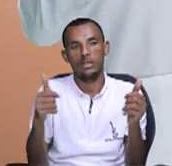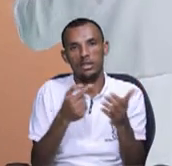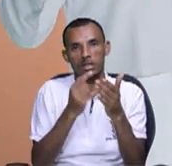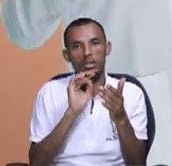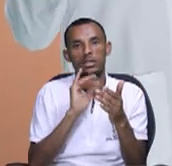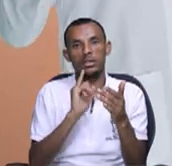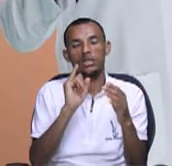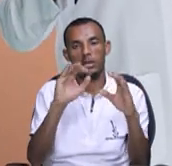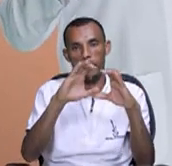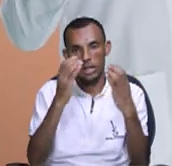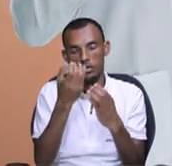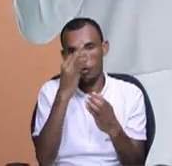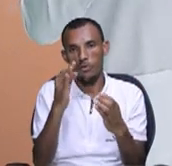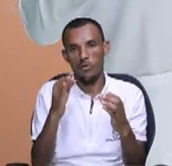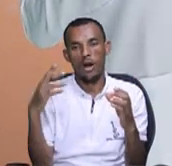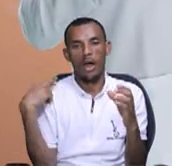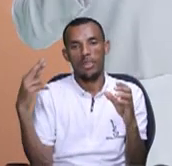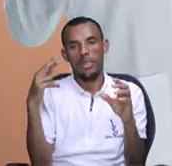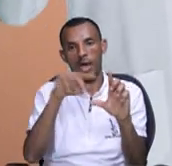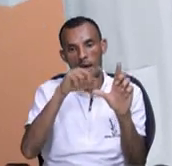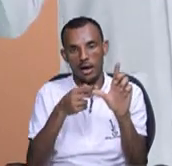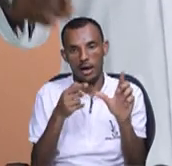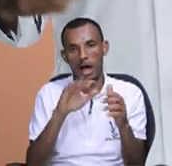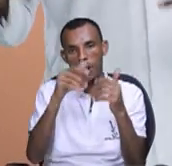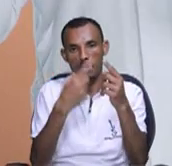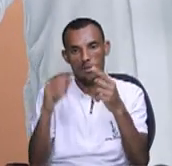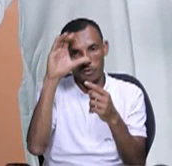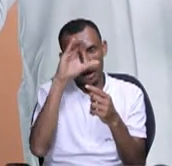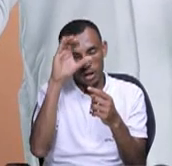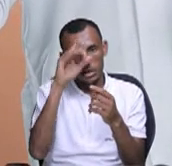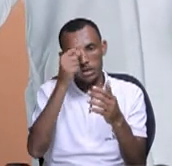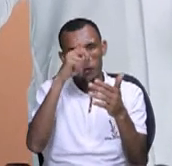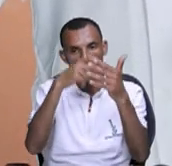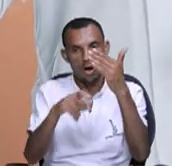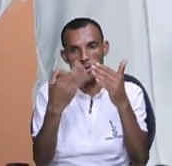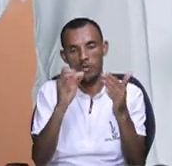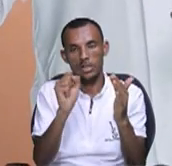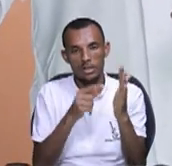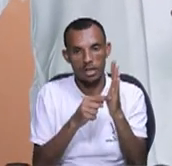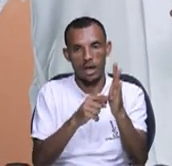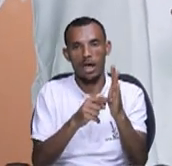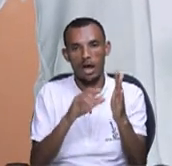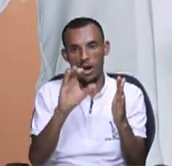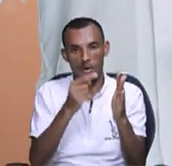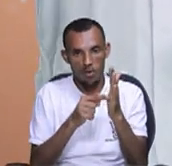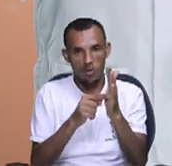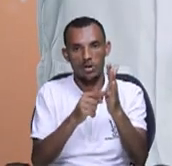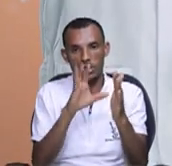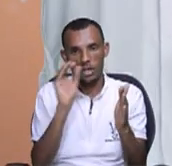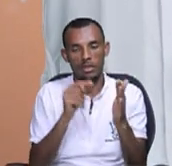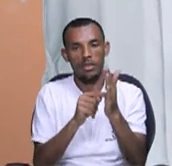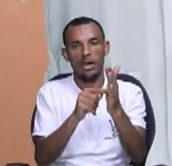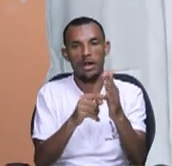the parts of a certain right angle triangle. Using this right angle triangle, how to find the values of sine, cos, and tan are